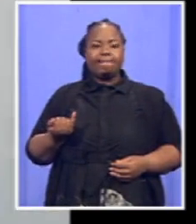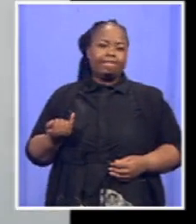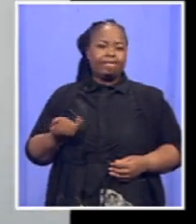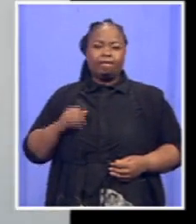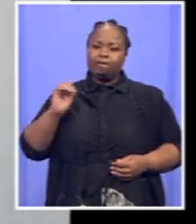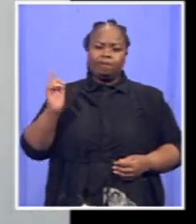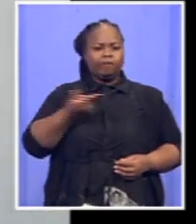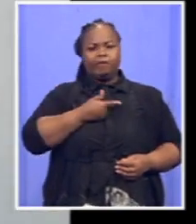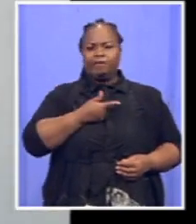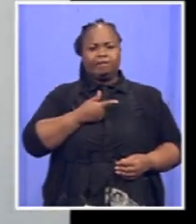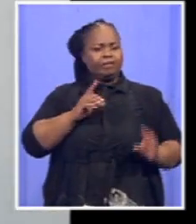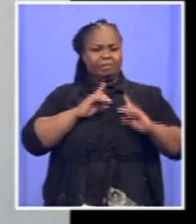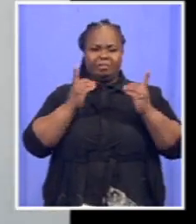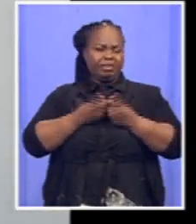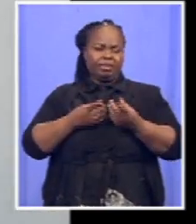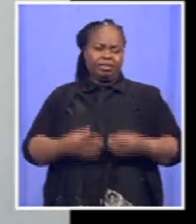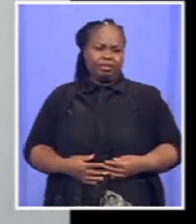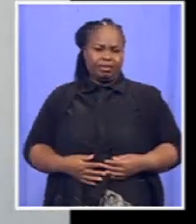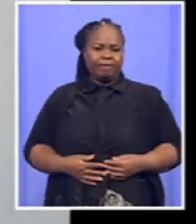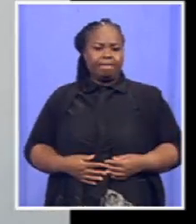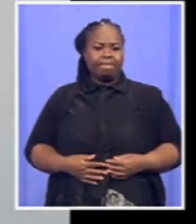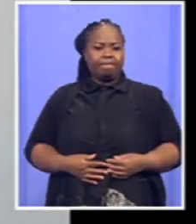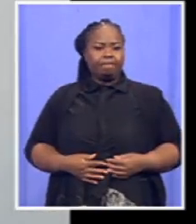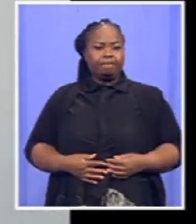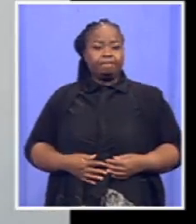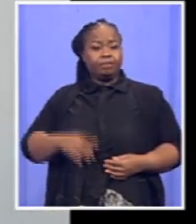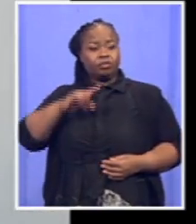the entire departments. Because